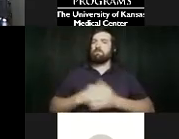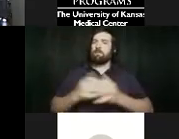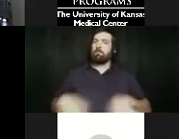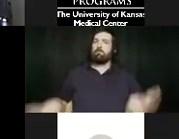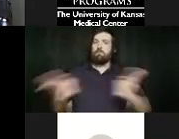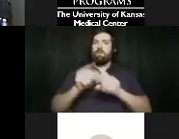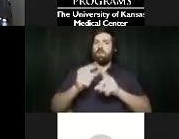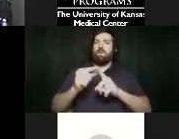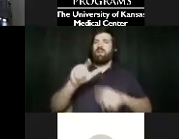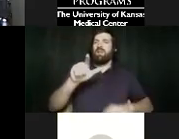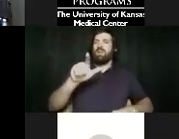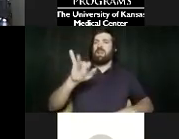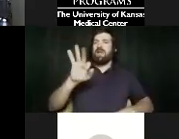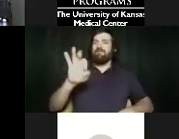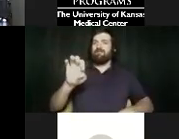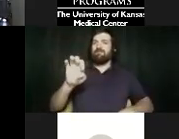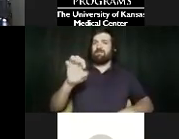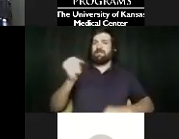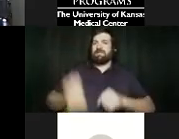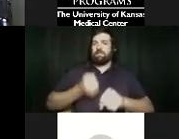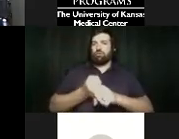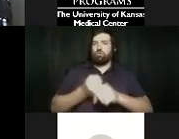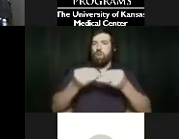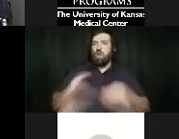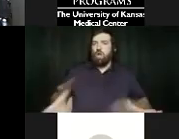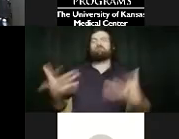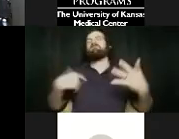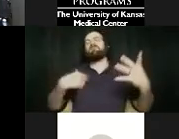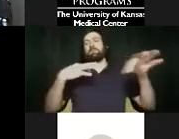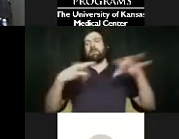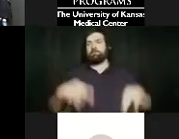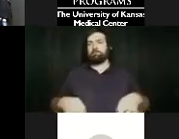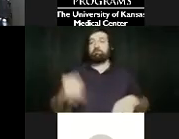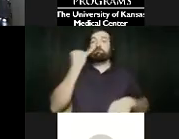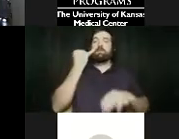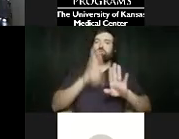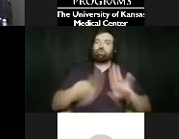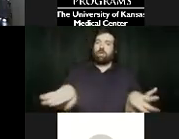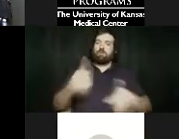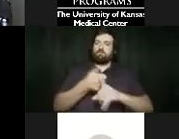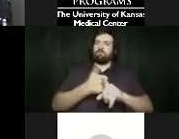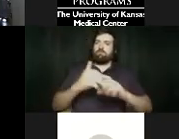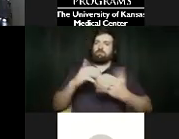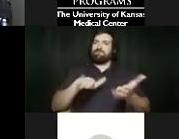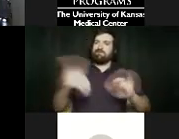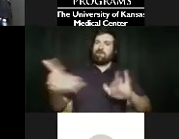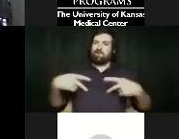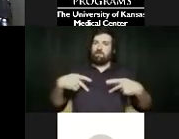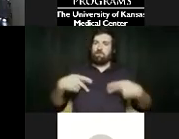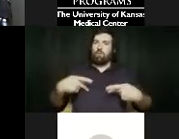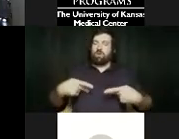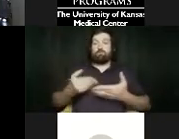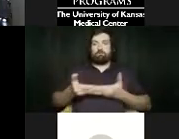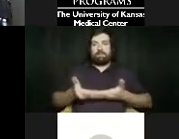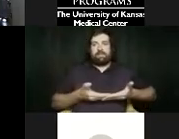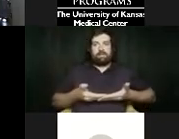year lost. And let me illustrate. If a child dies of pneumonia soon after birth,